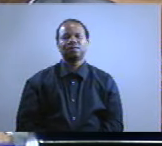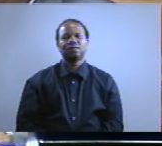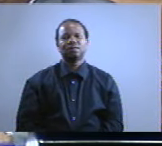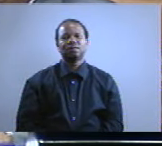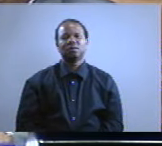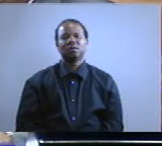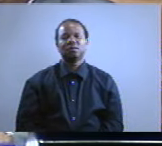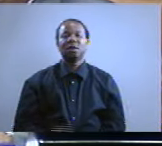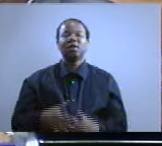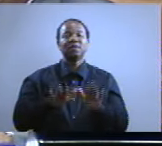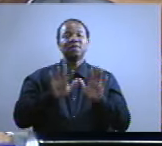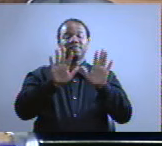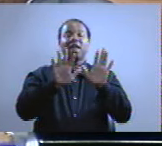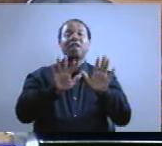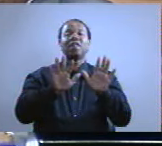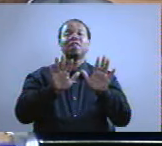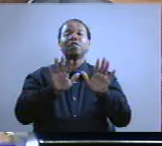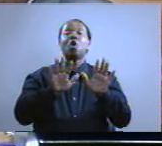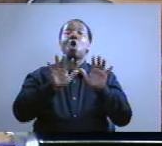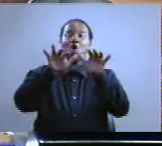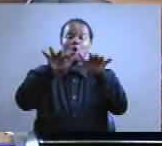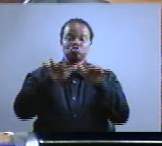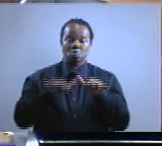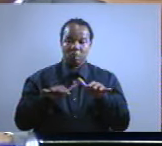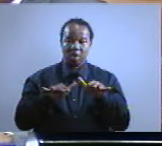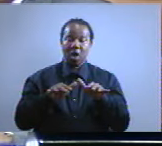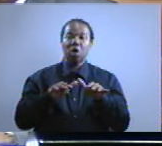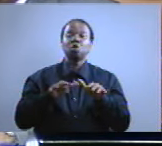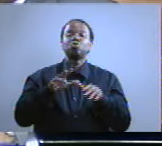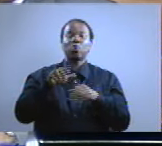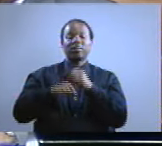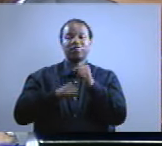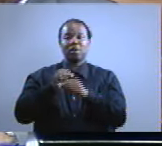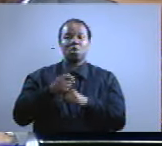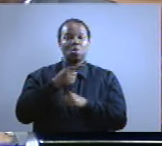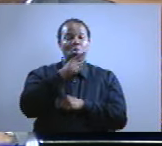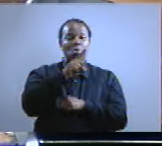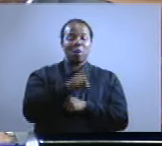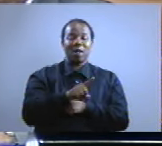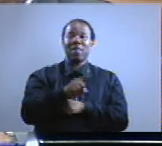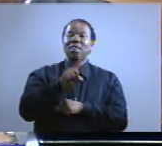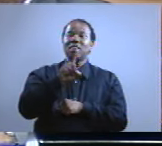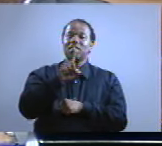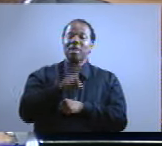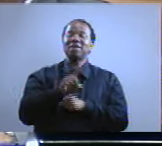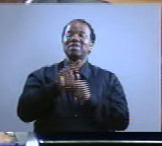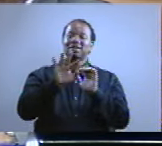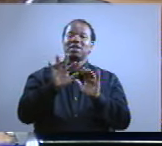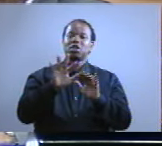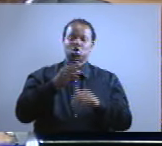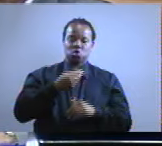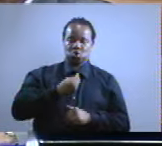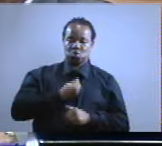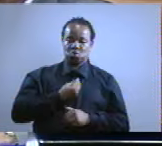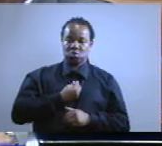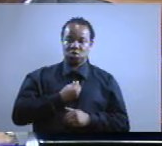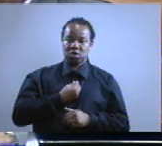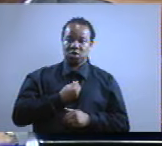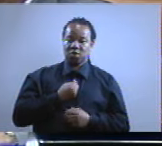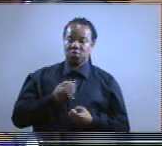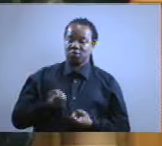The 10th of October 2013 was a proud day for 119 young people who received gold